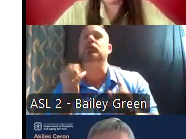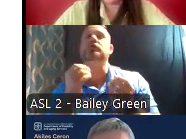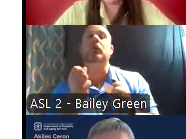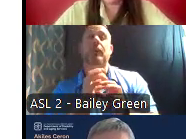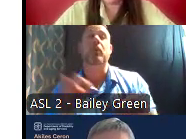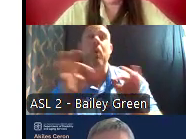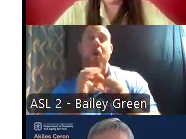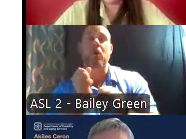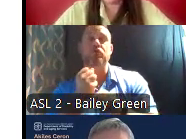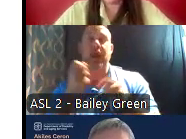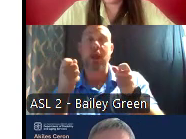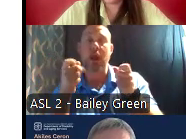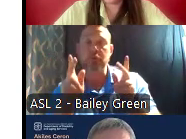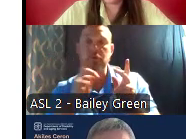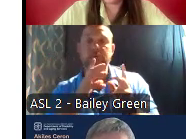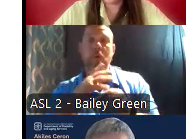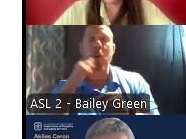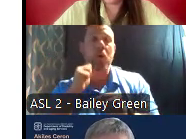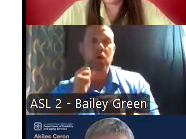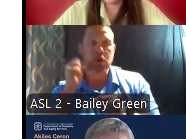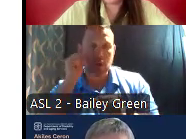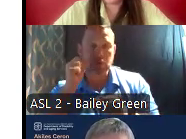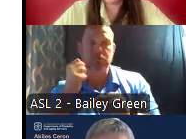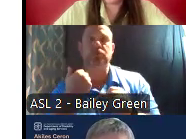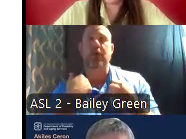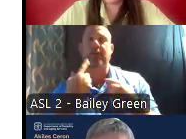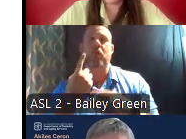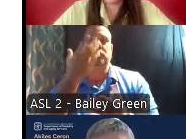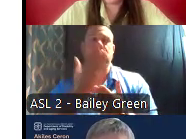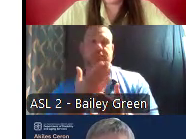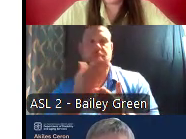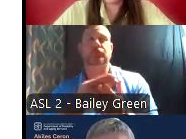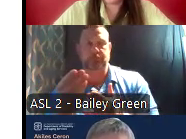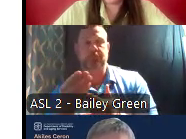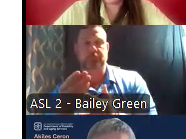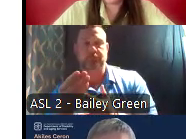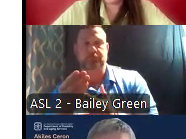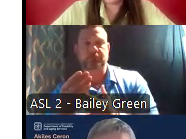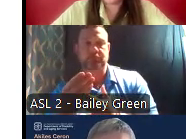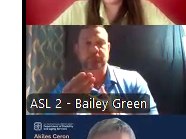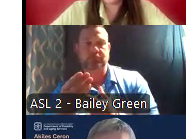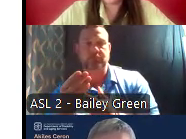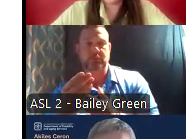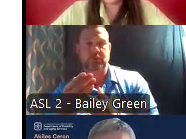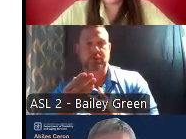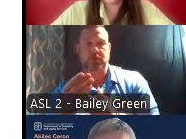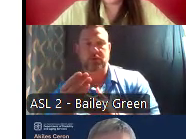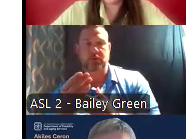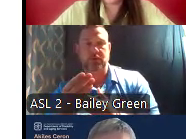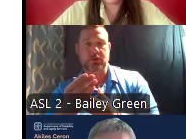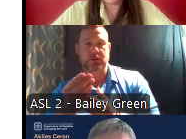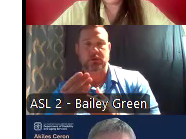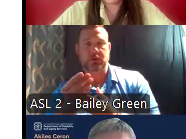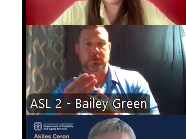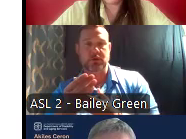an opportunity for older adults to kind of have a one-stop shop to be able to get legal representation.